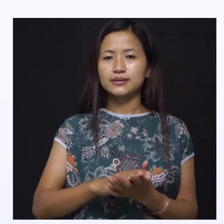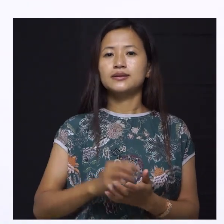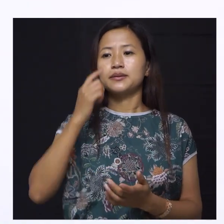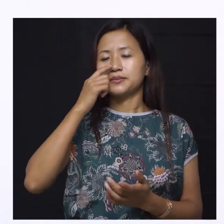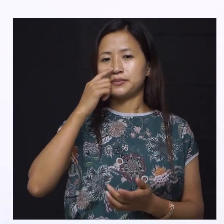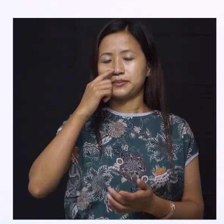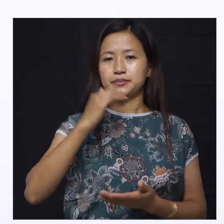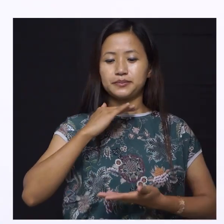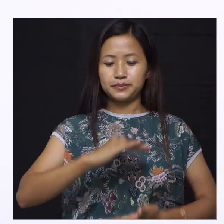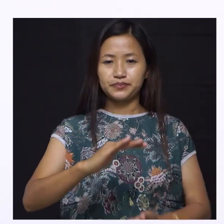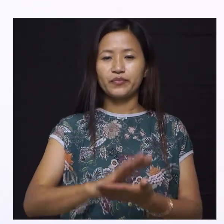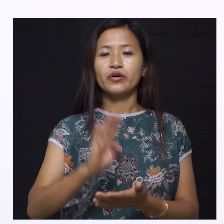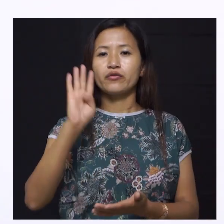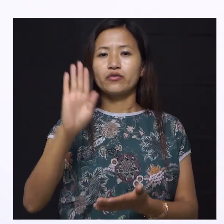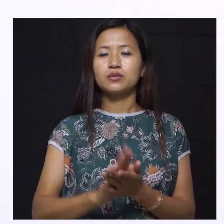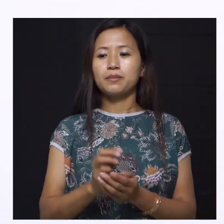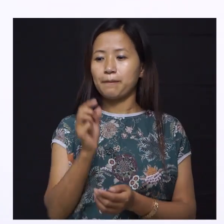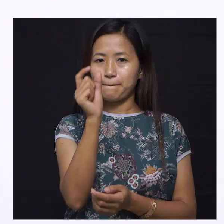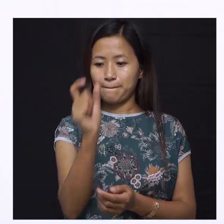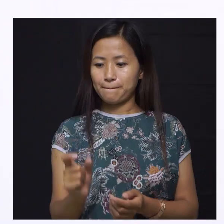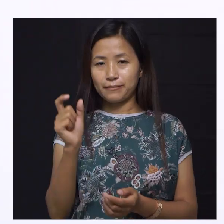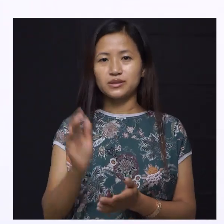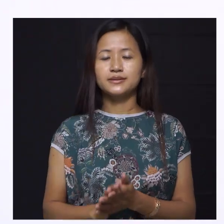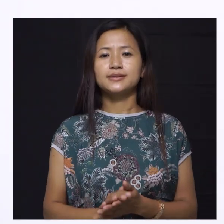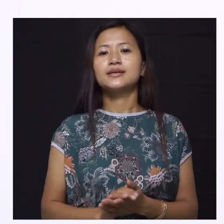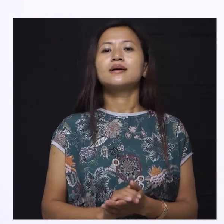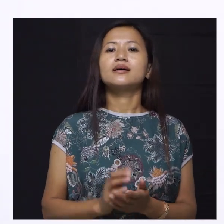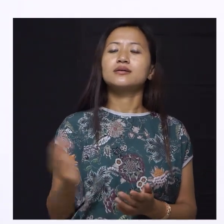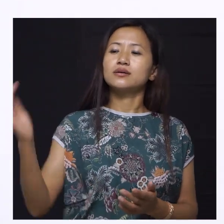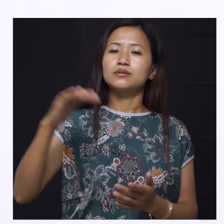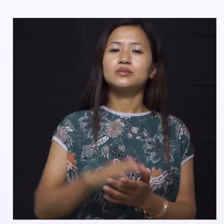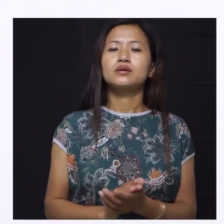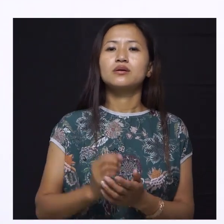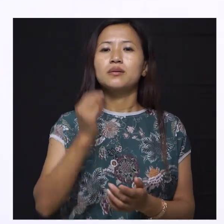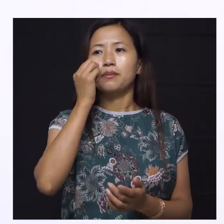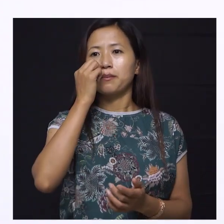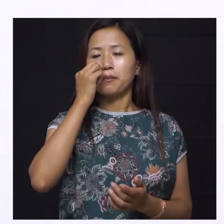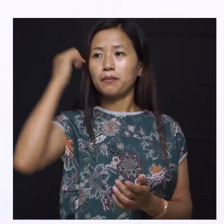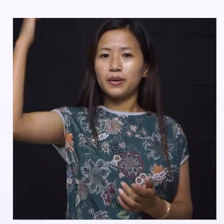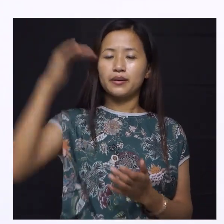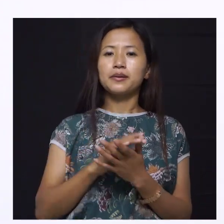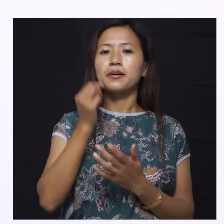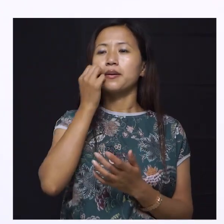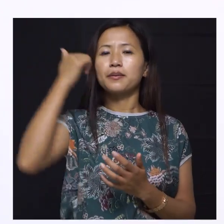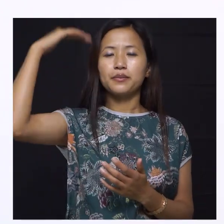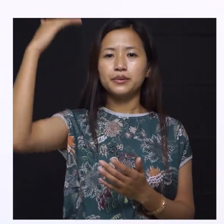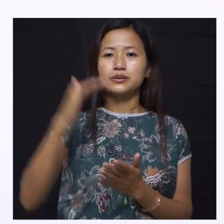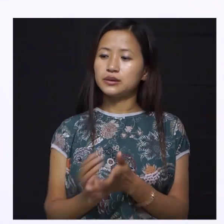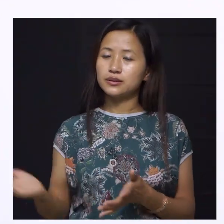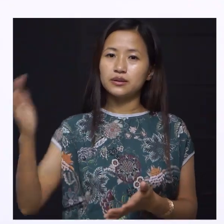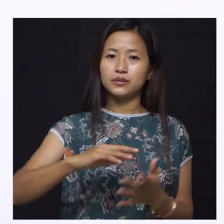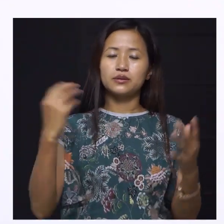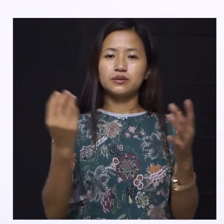4 members here in a family. You will even see some men and women coming alone, okay? But the main characters here are